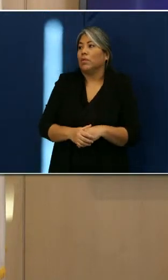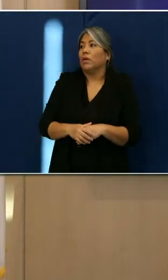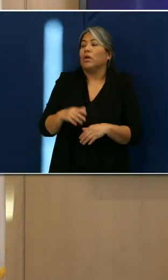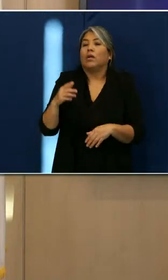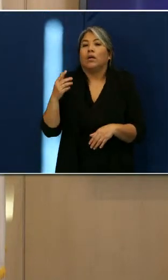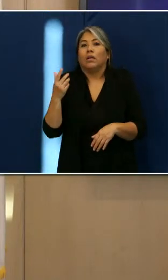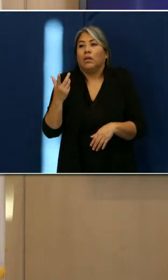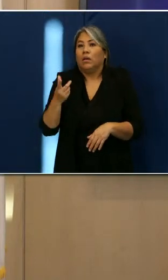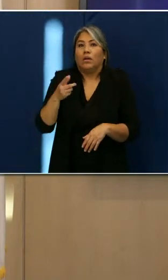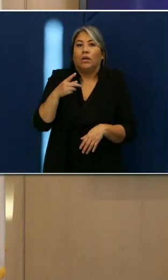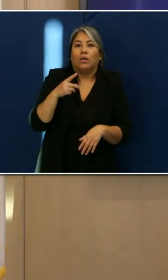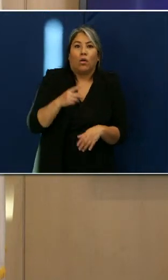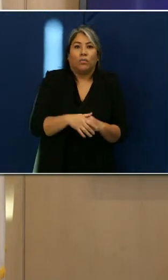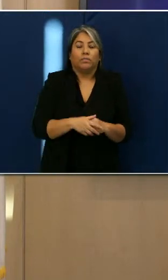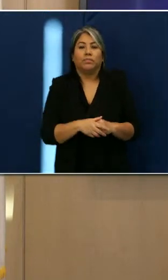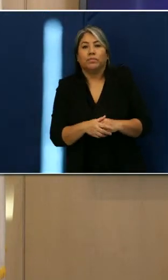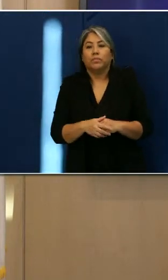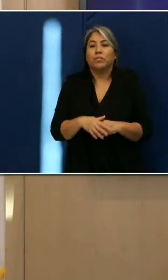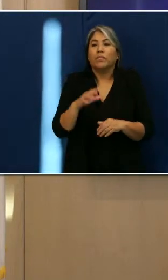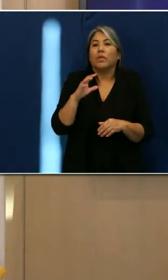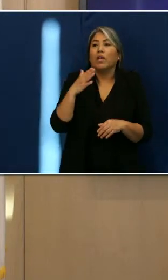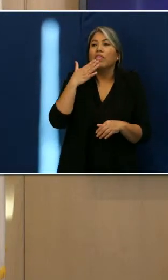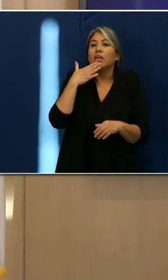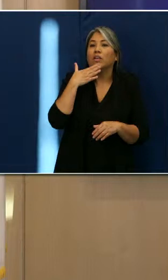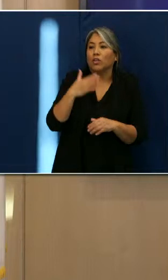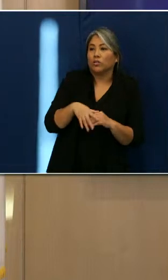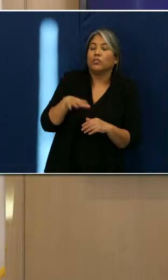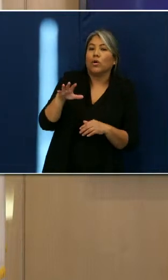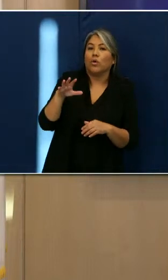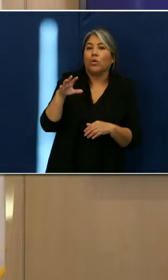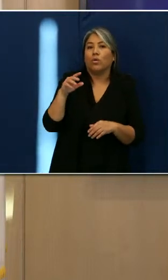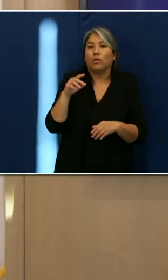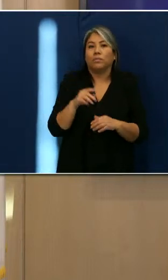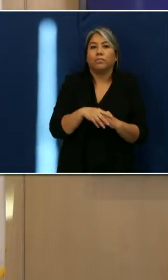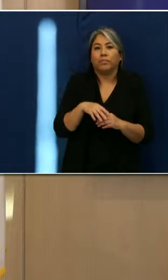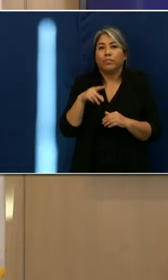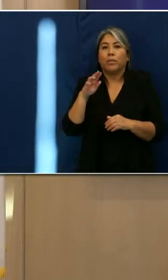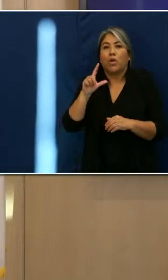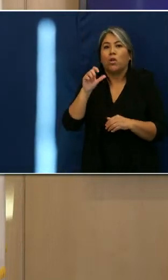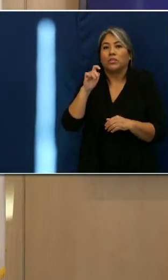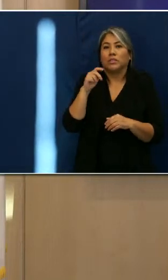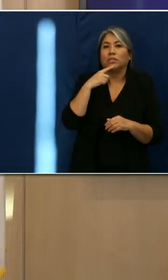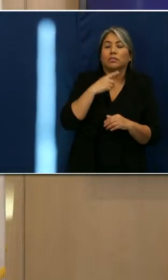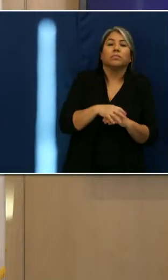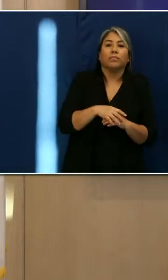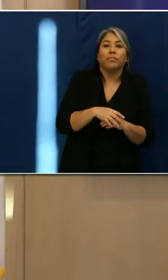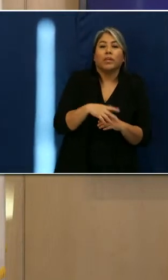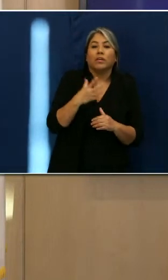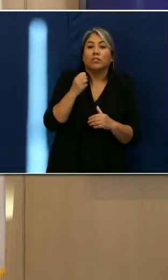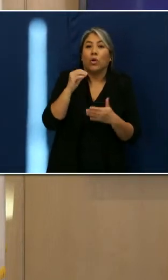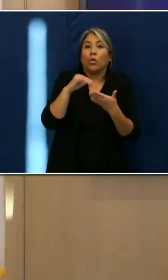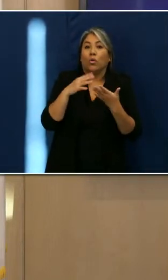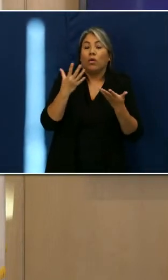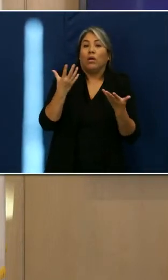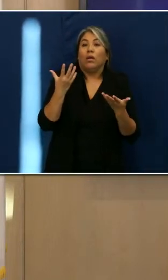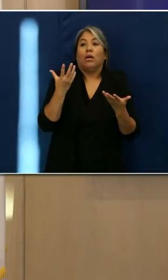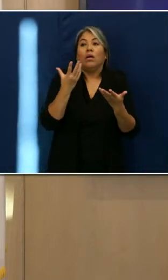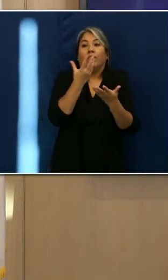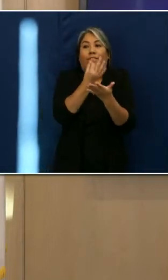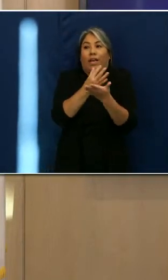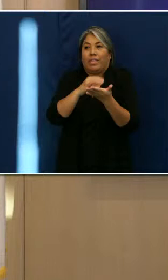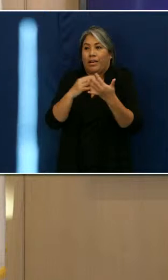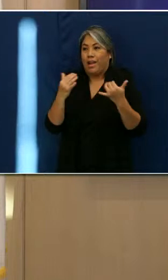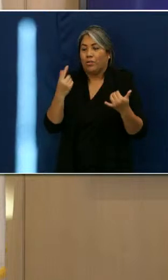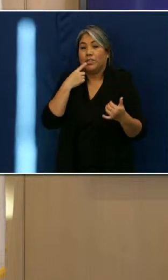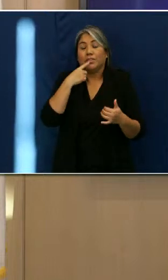Thank you. And so in terms of overall erosion of the standard of care here, I mean, the fact is that